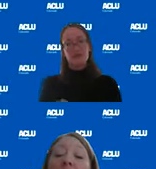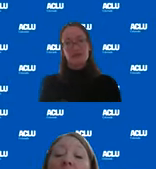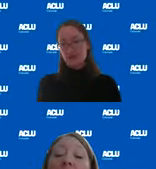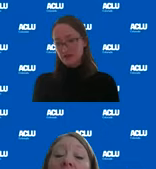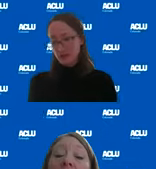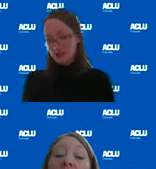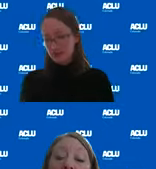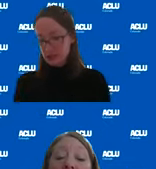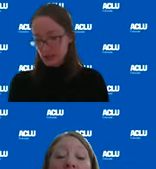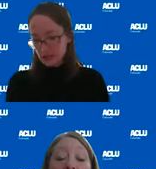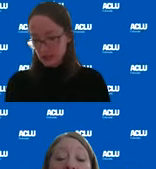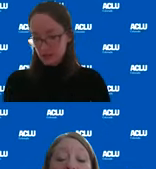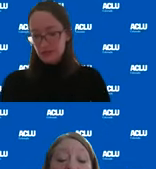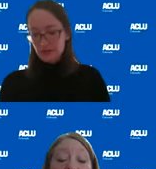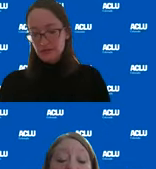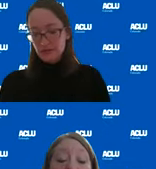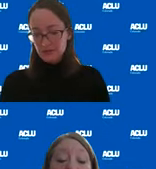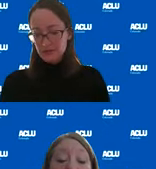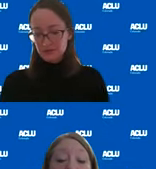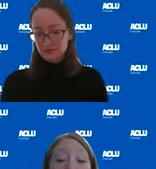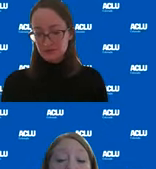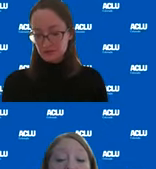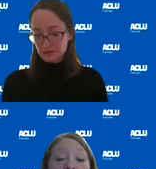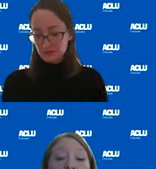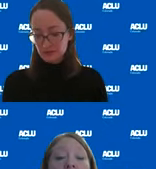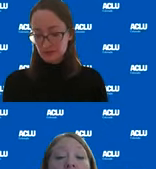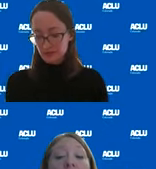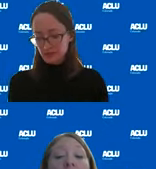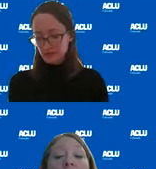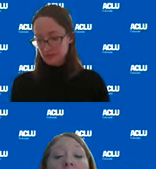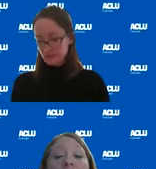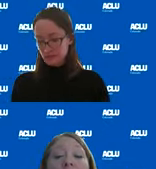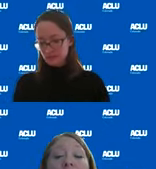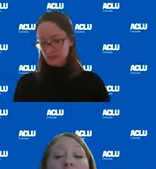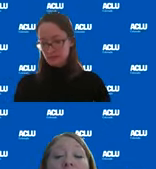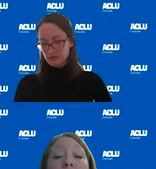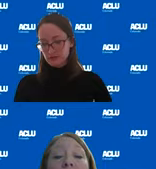recommend sharing that as well. Okay, great. We have one more question.